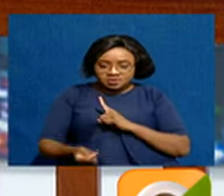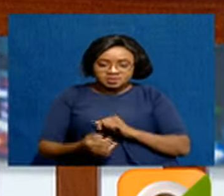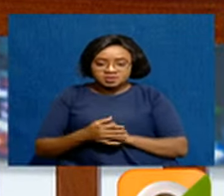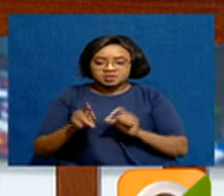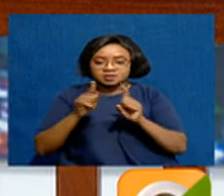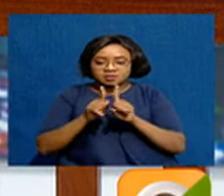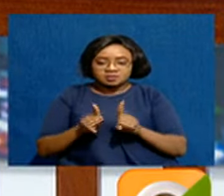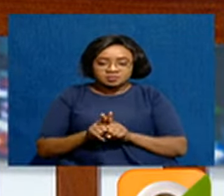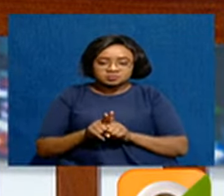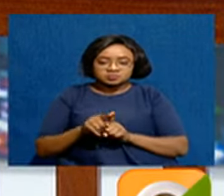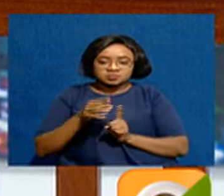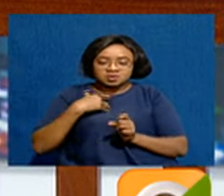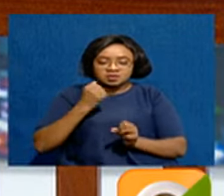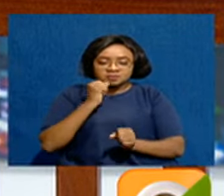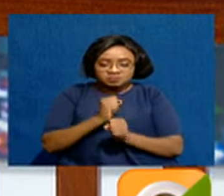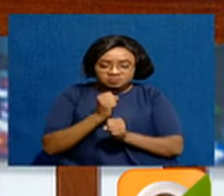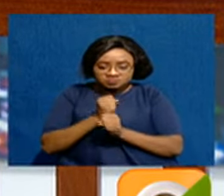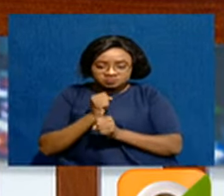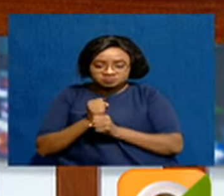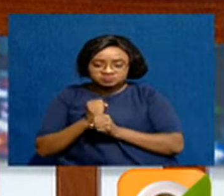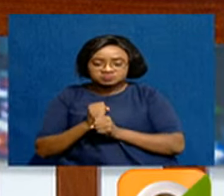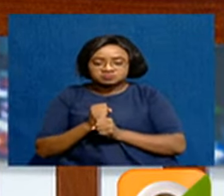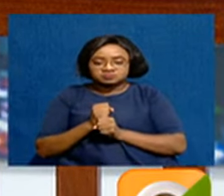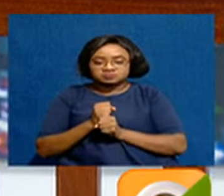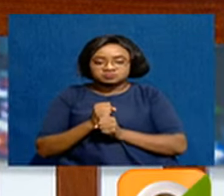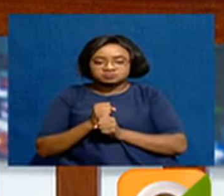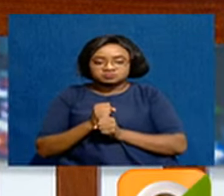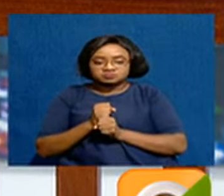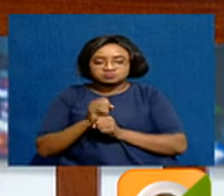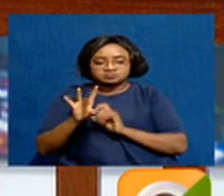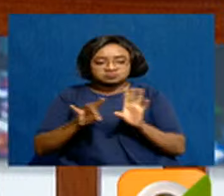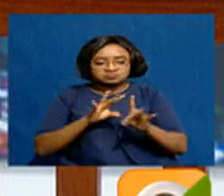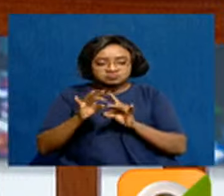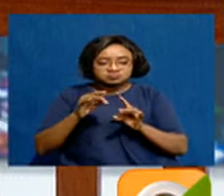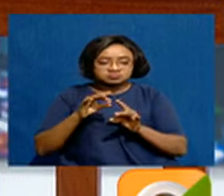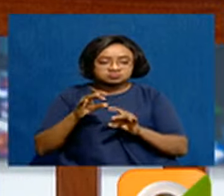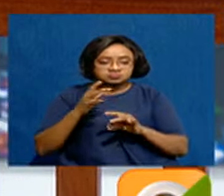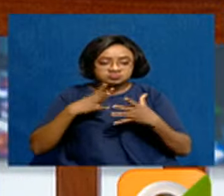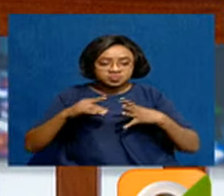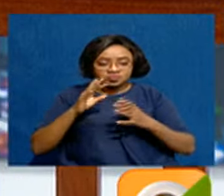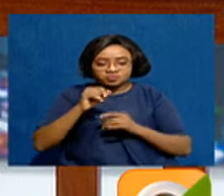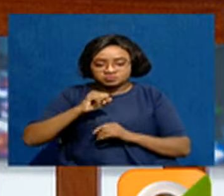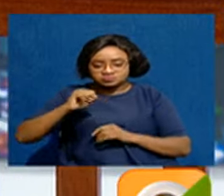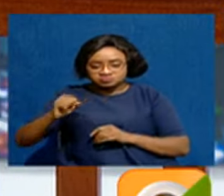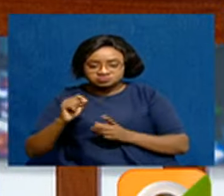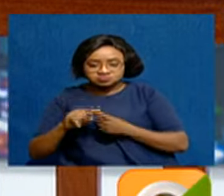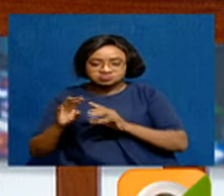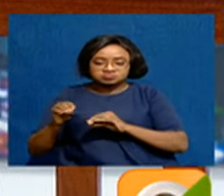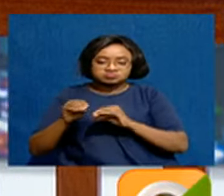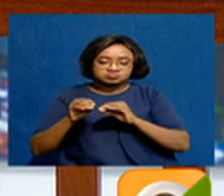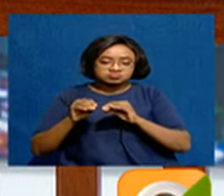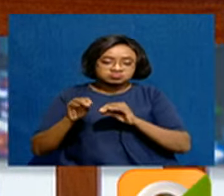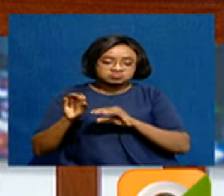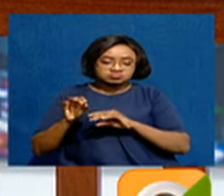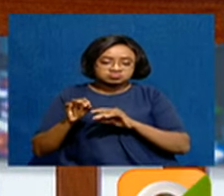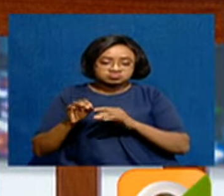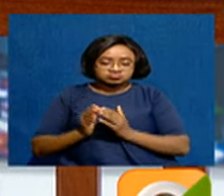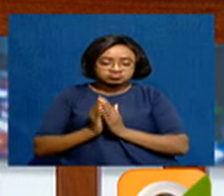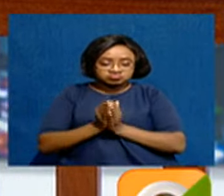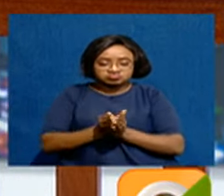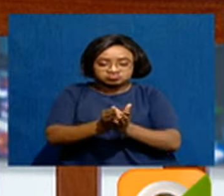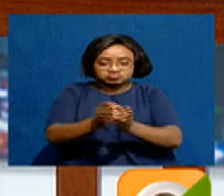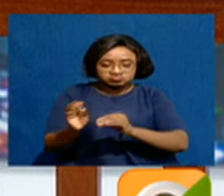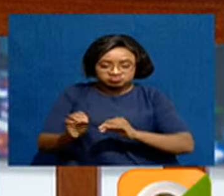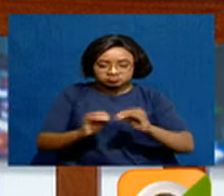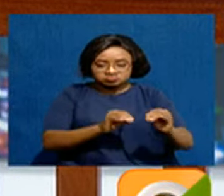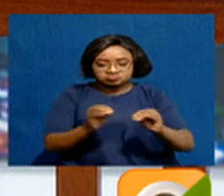daily operations, taking citizens from one side of the river to the other side. I'm happy to report